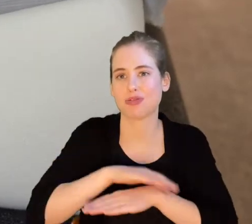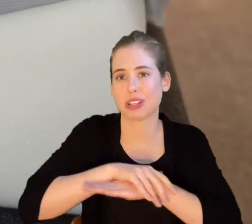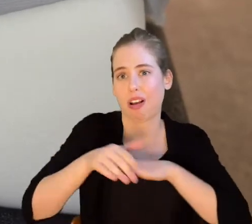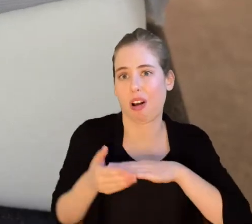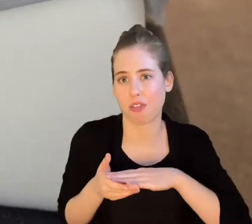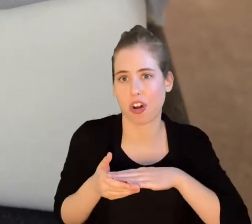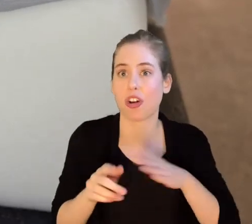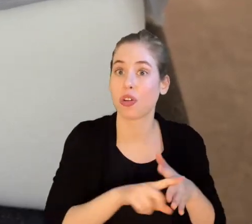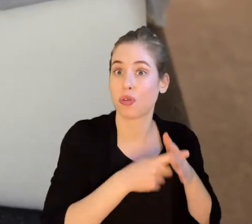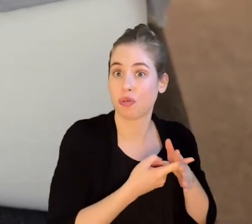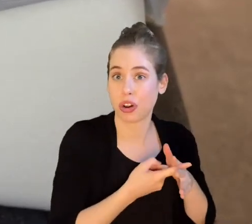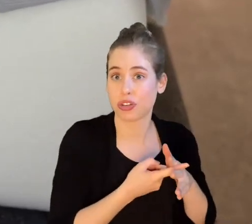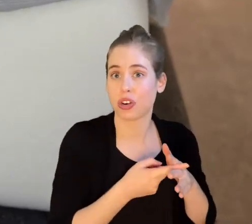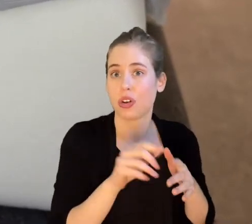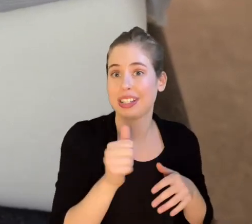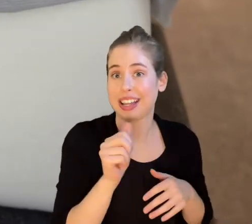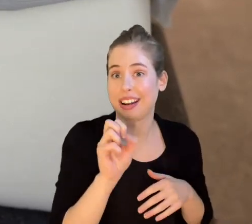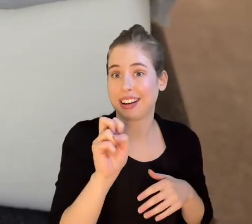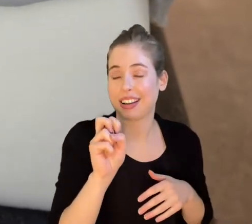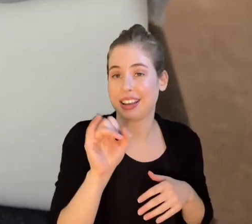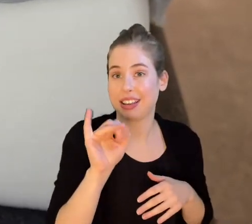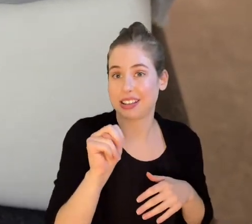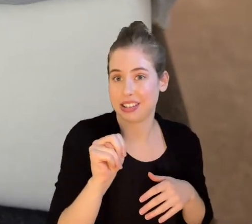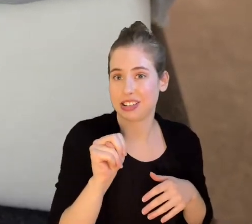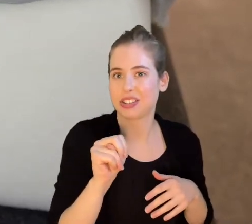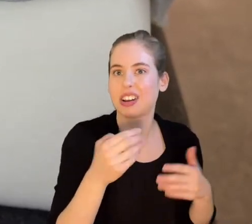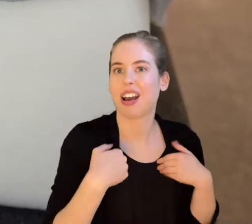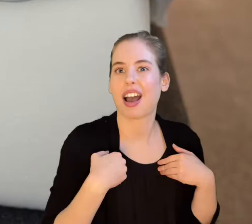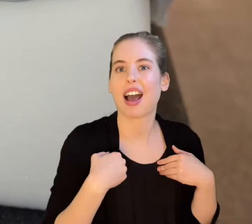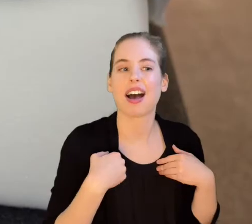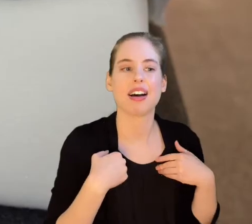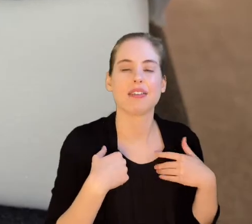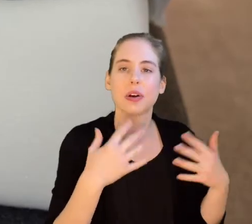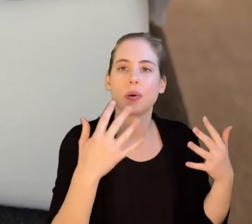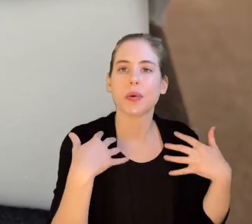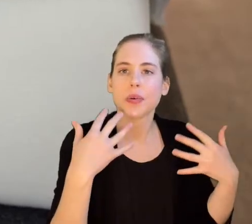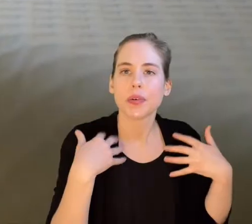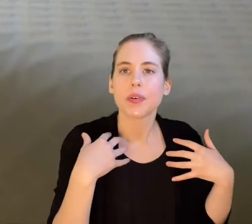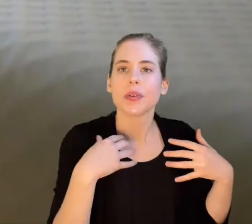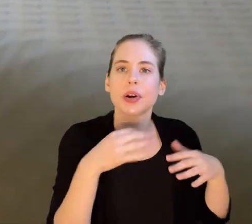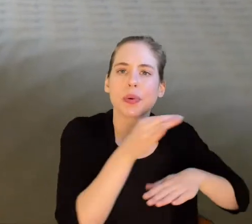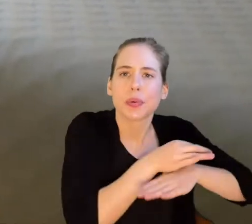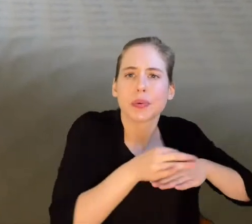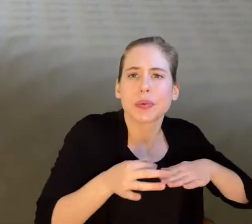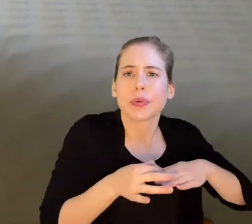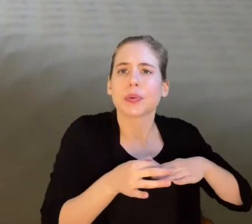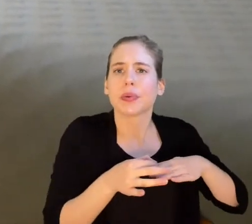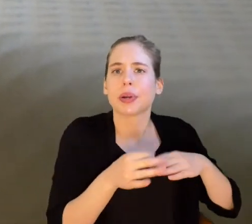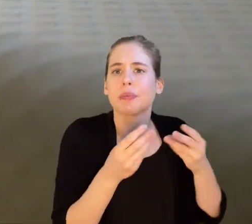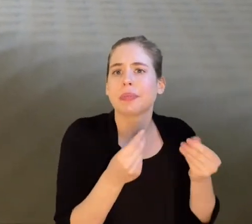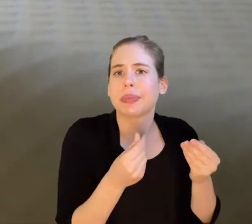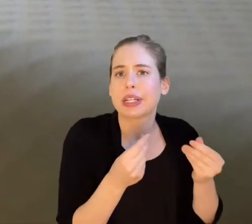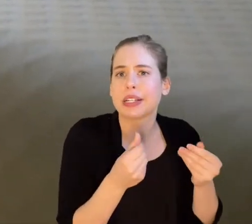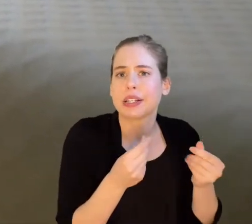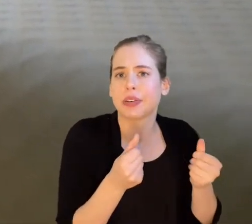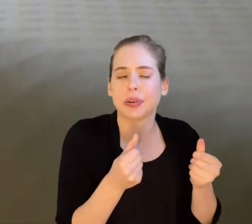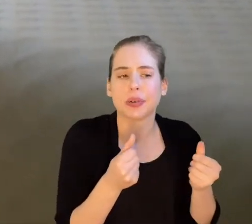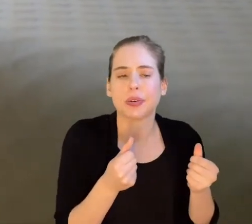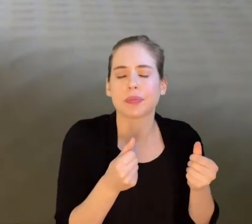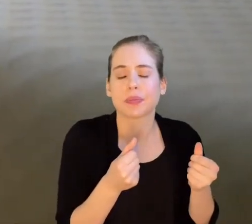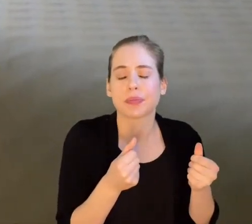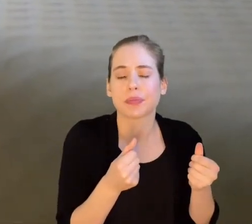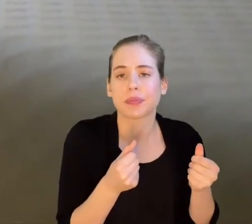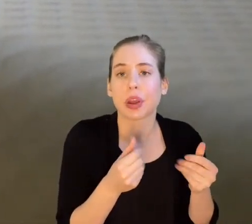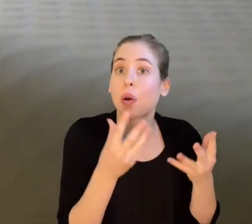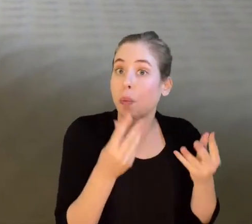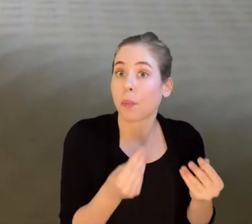custom-made, ultra-soft and breathable natural viscose material. It wicks away moisture and keeps you cool and dry,